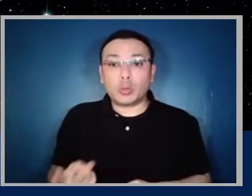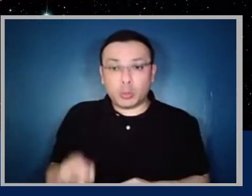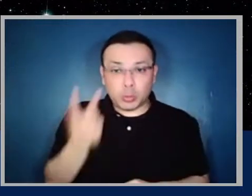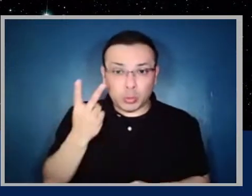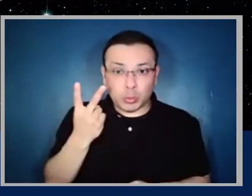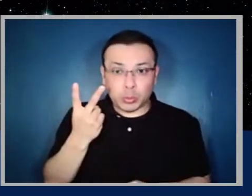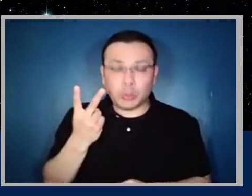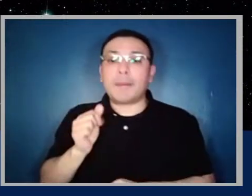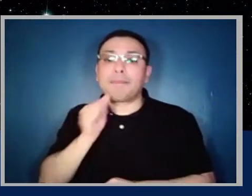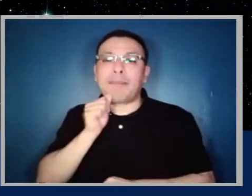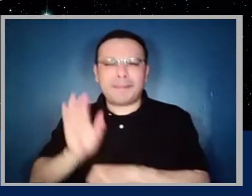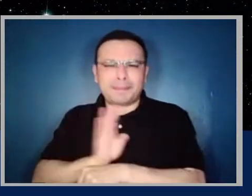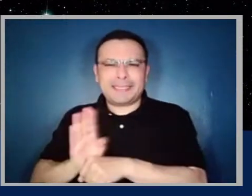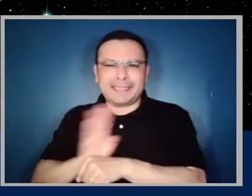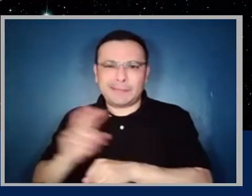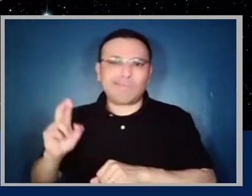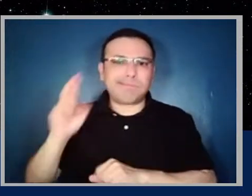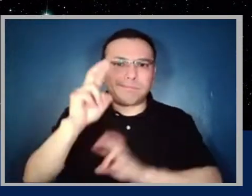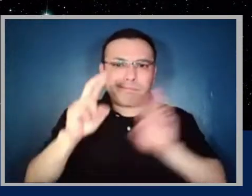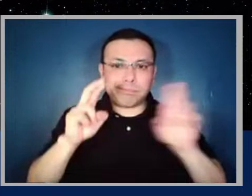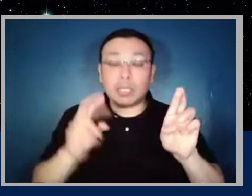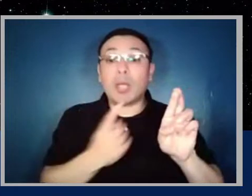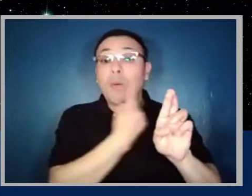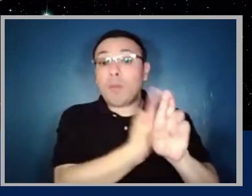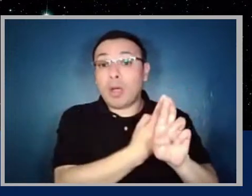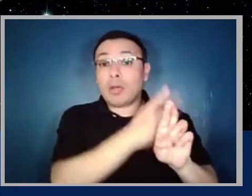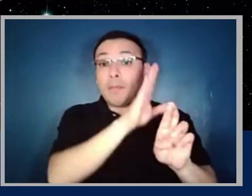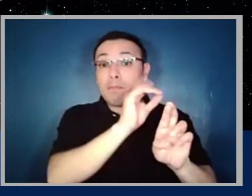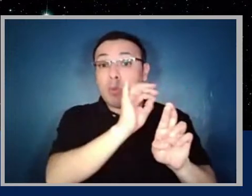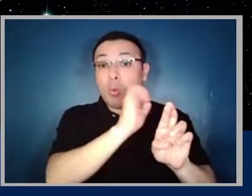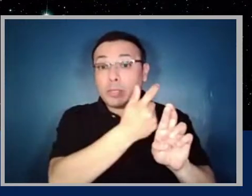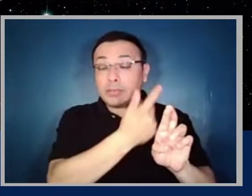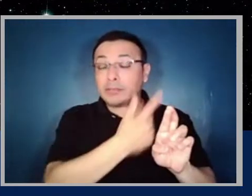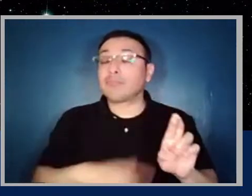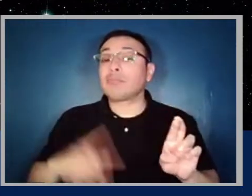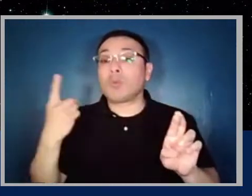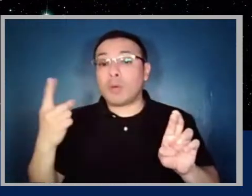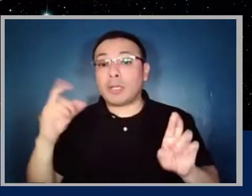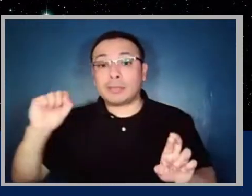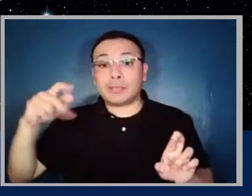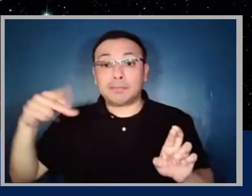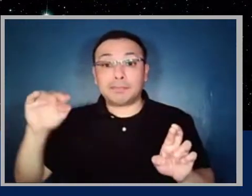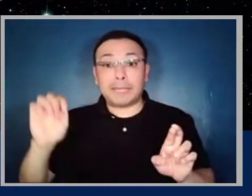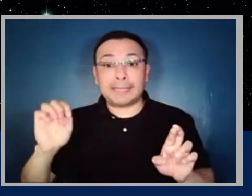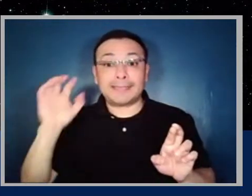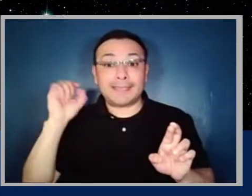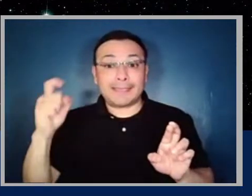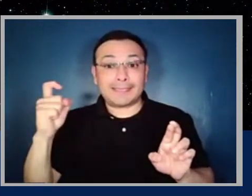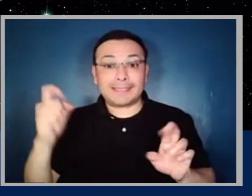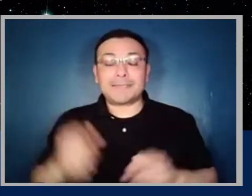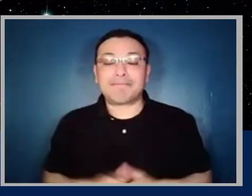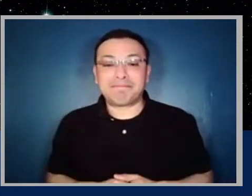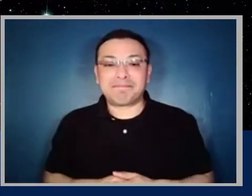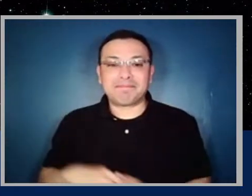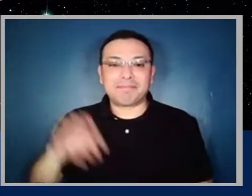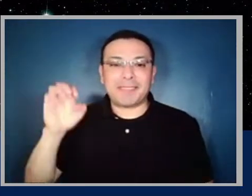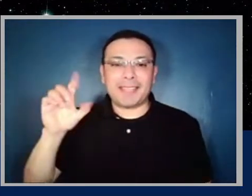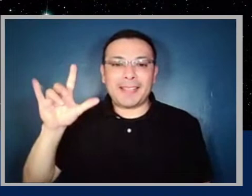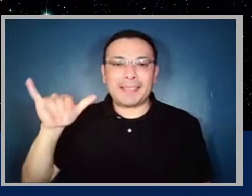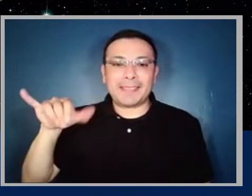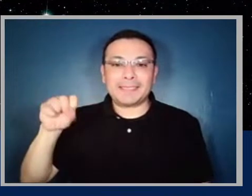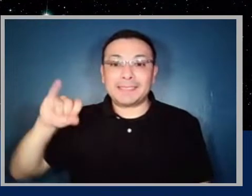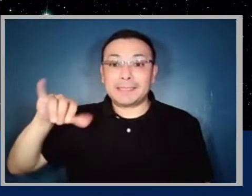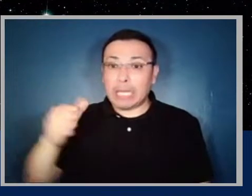one SpaceX, all up to the International Space Station. And can you share with us any recovery things that'll be going on with that? Because